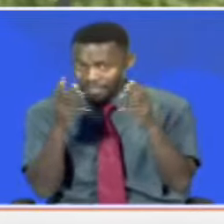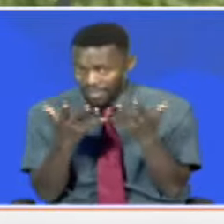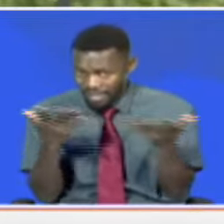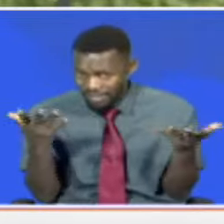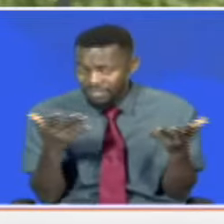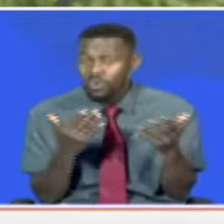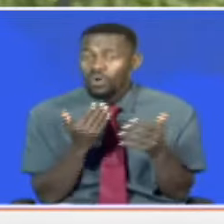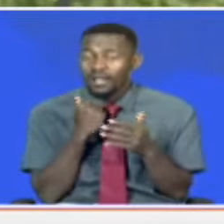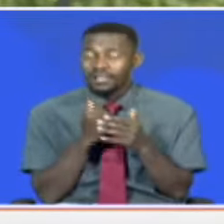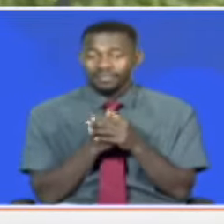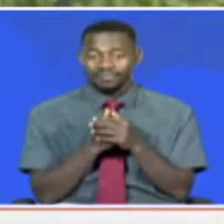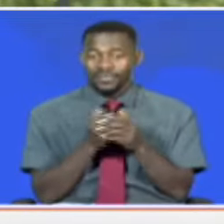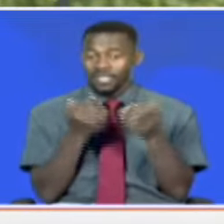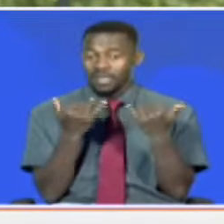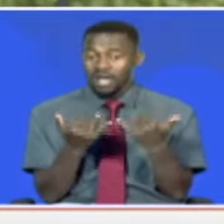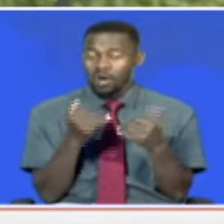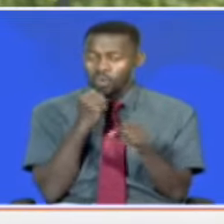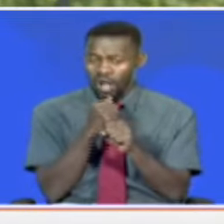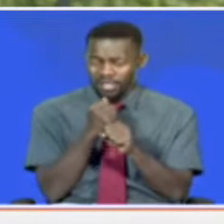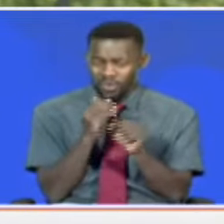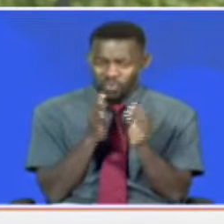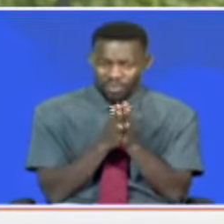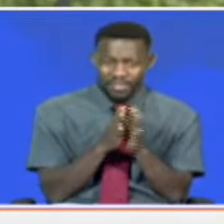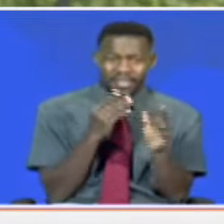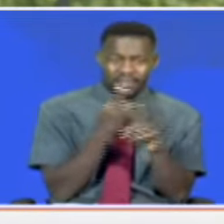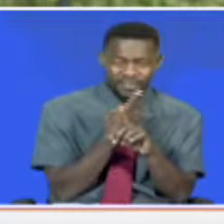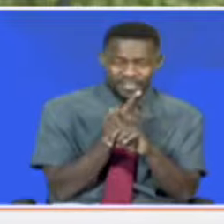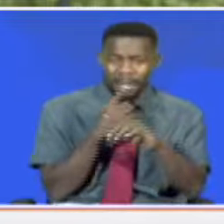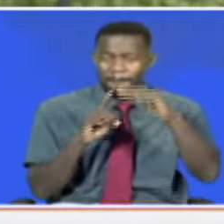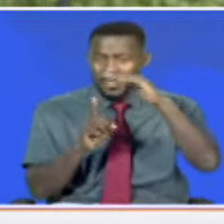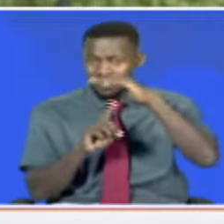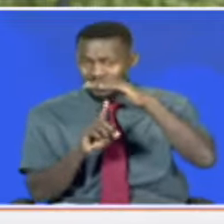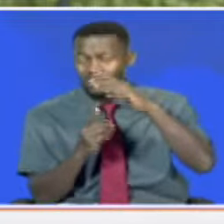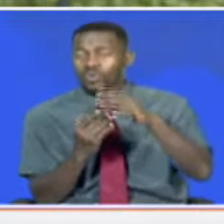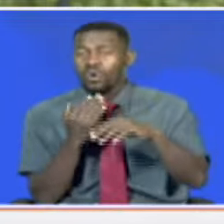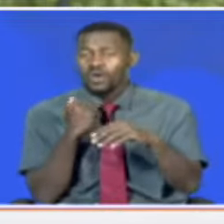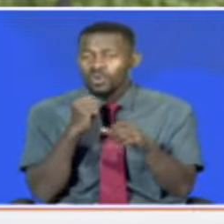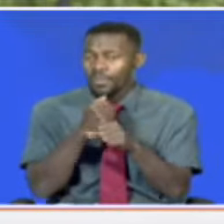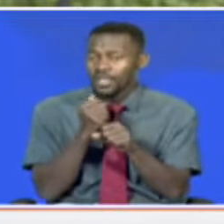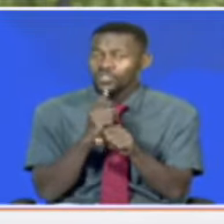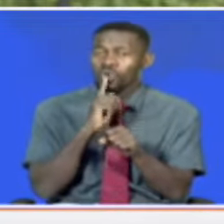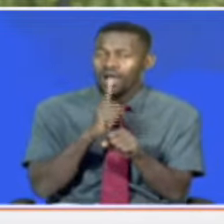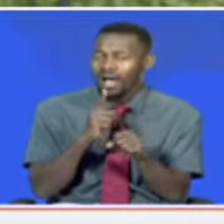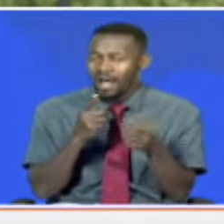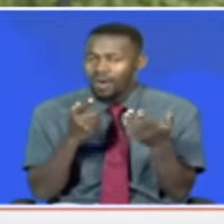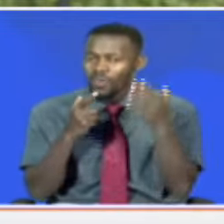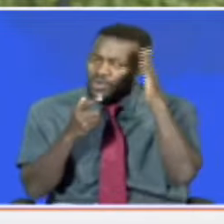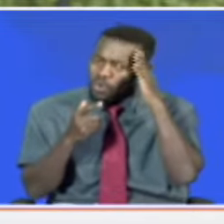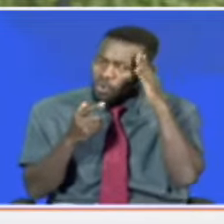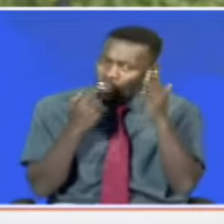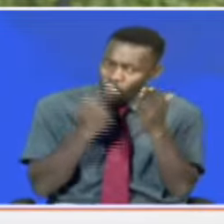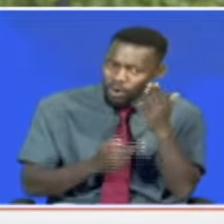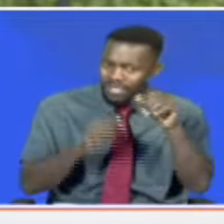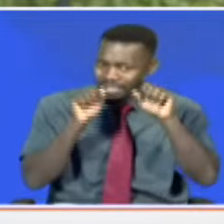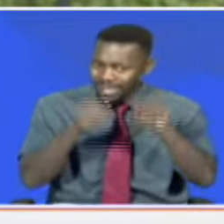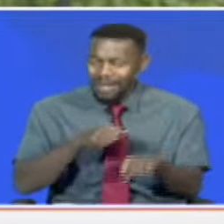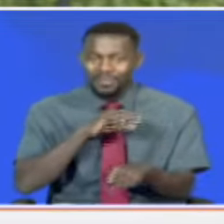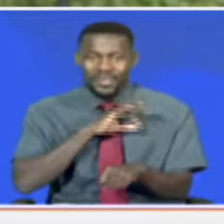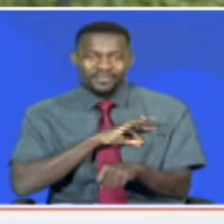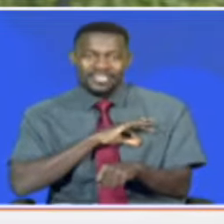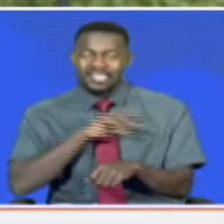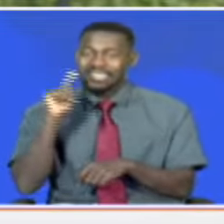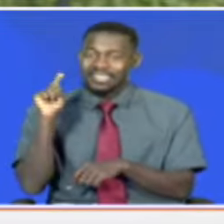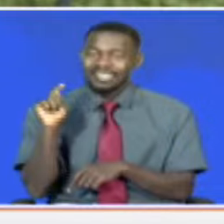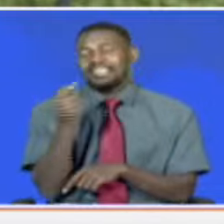are working with these ministries to really look at as to what, you know, can benefit the